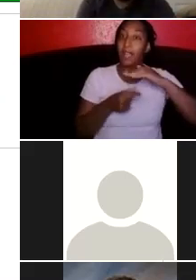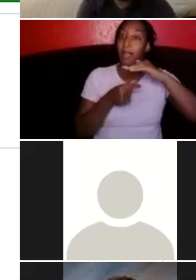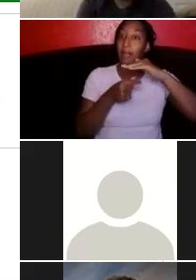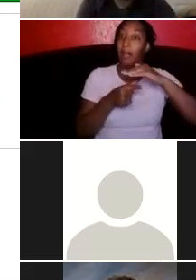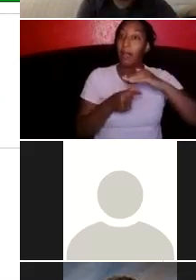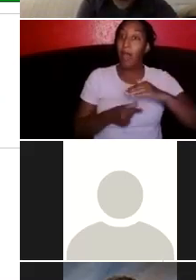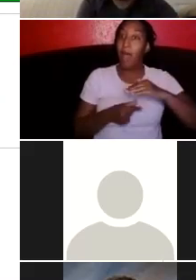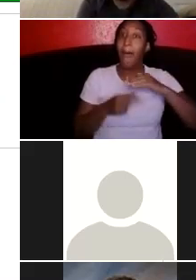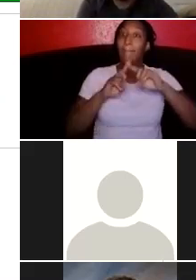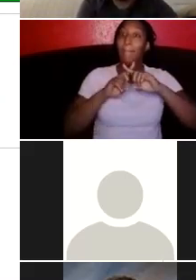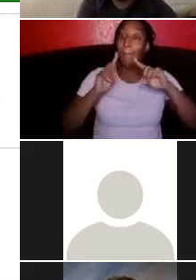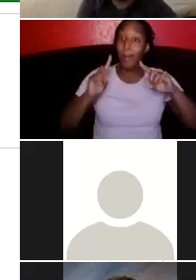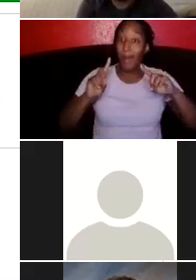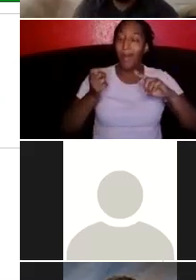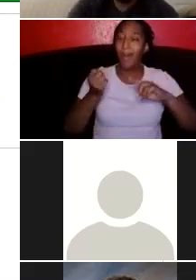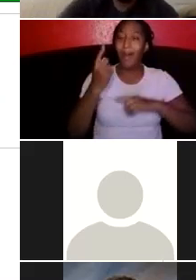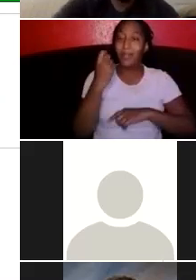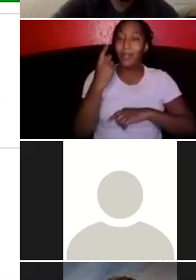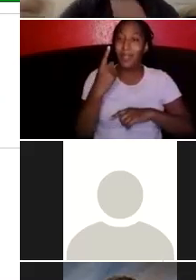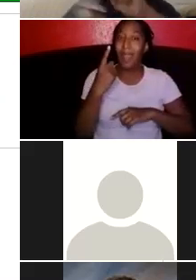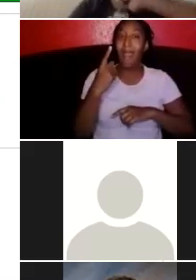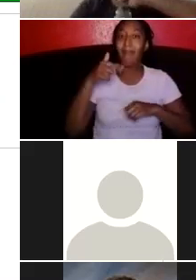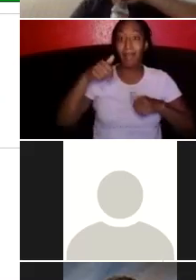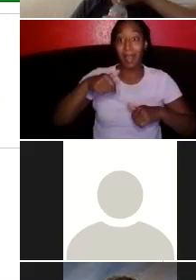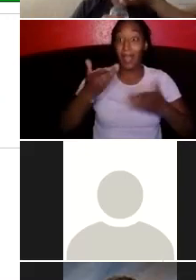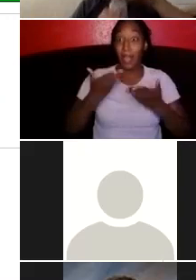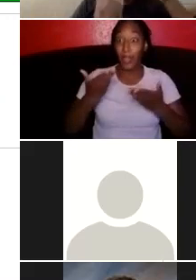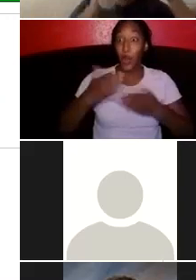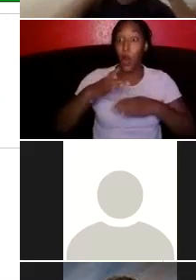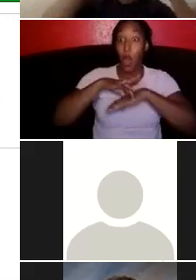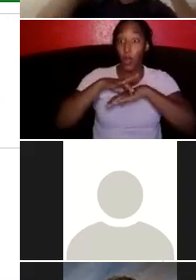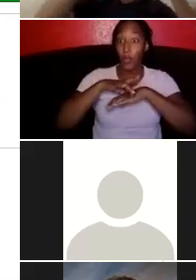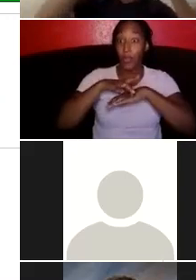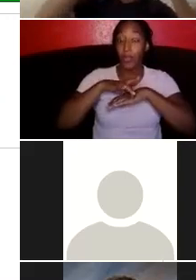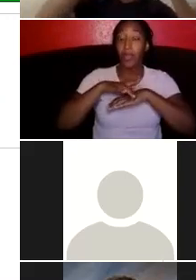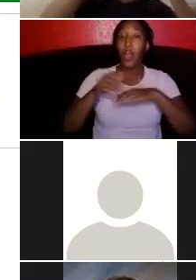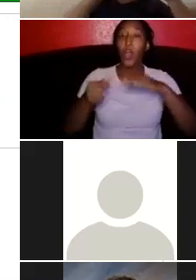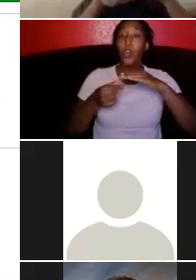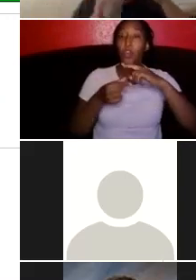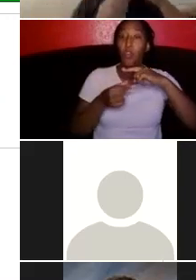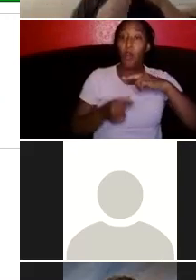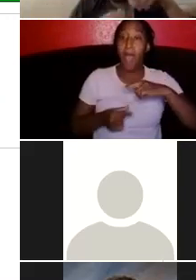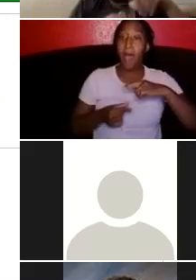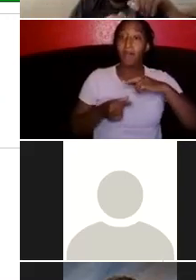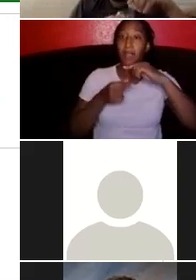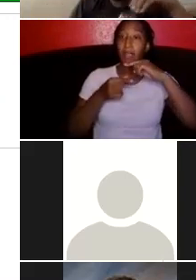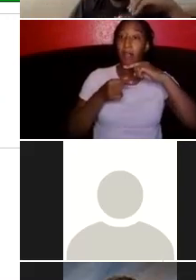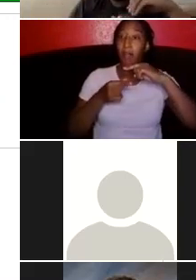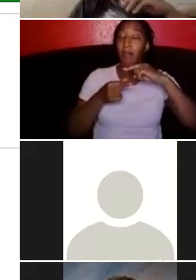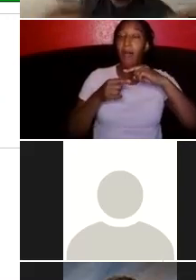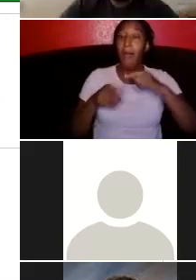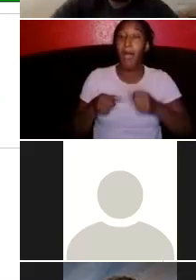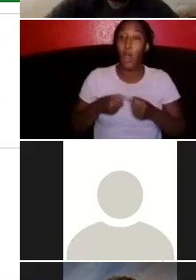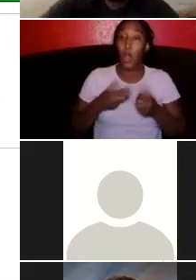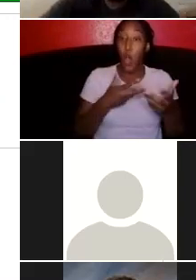We know that on planet Earth, gravity produces an acceleration of